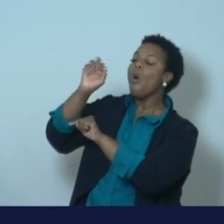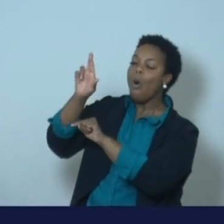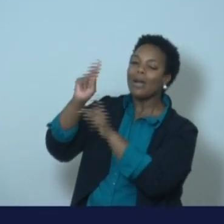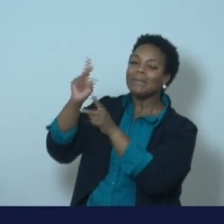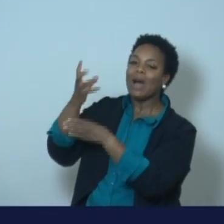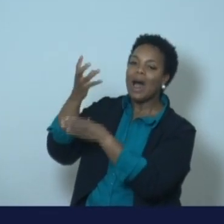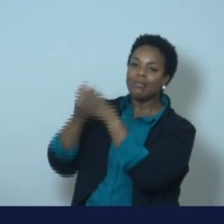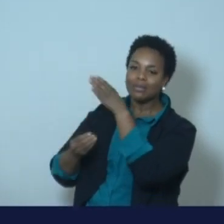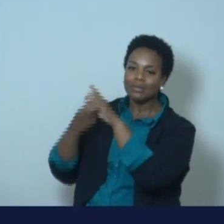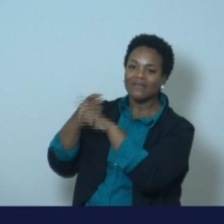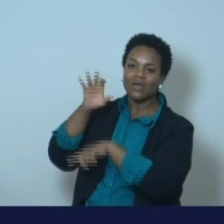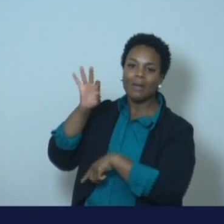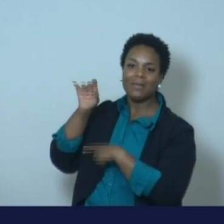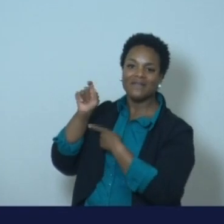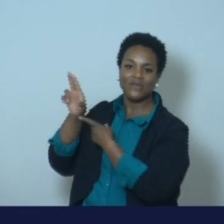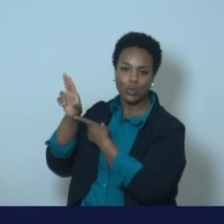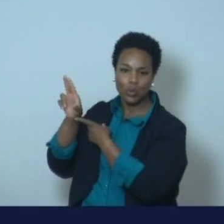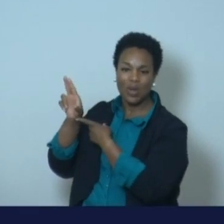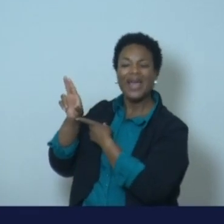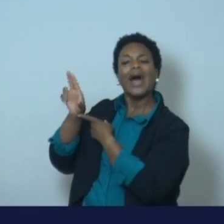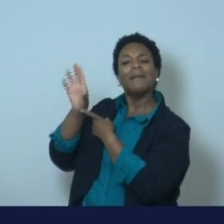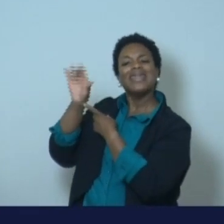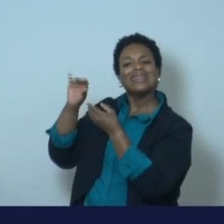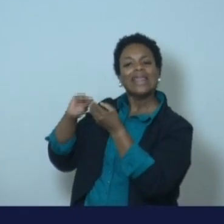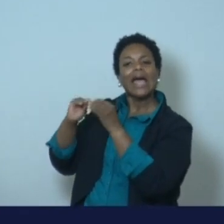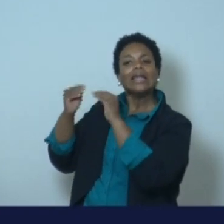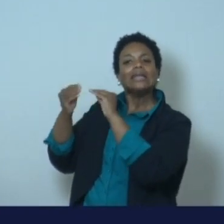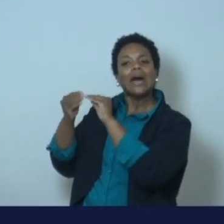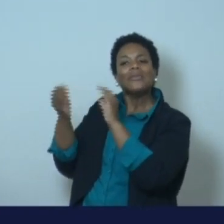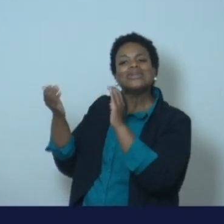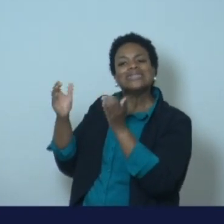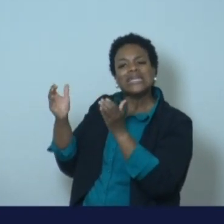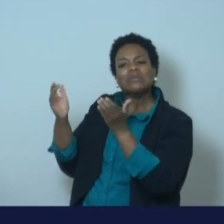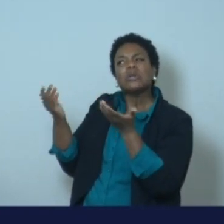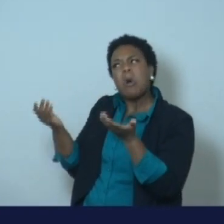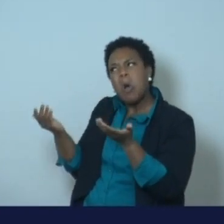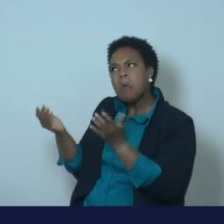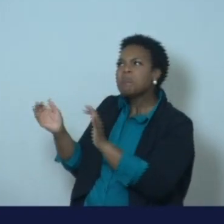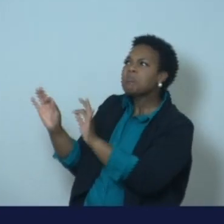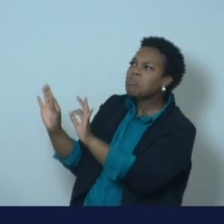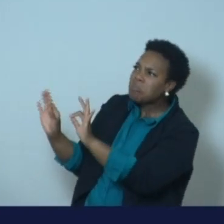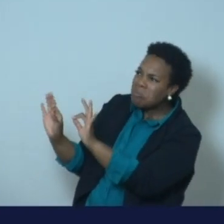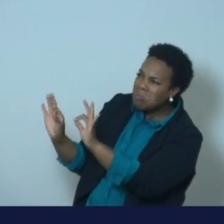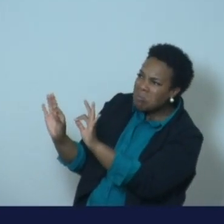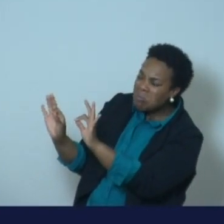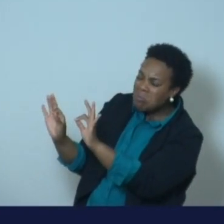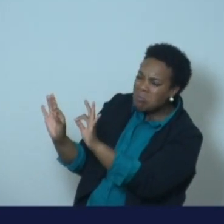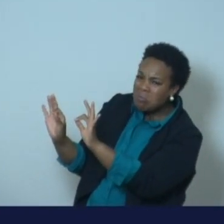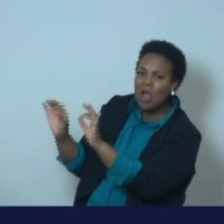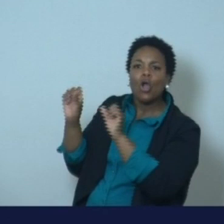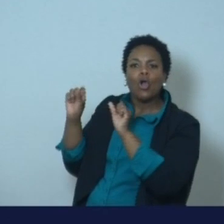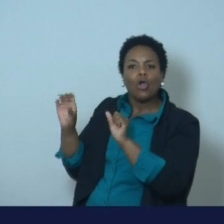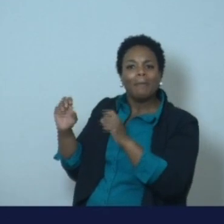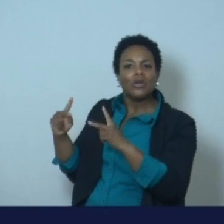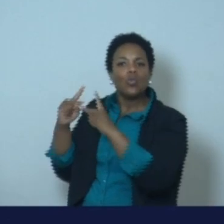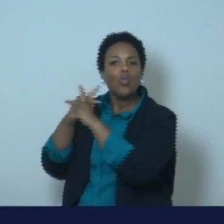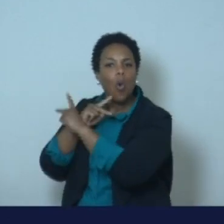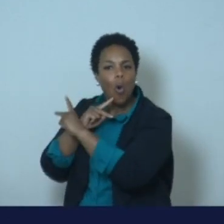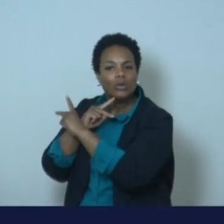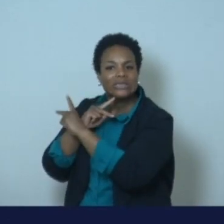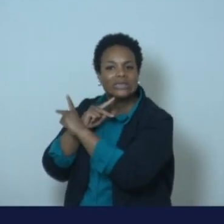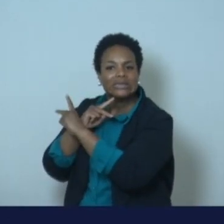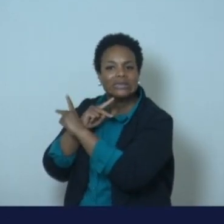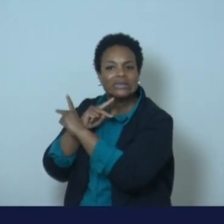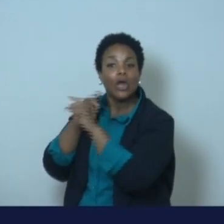seemed not as bad as it certainly could be if we did really nothing, because we could just follow